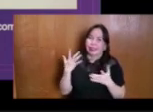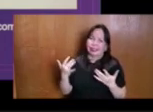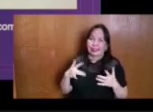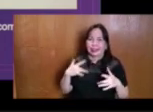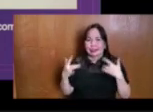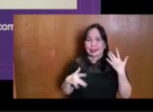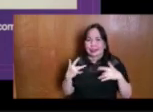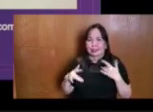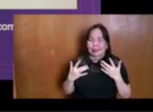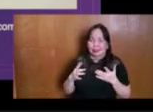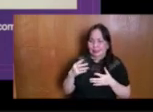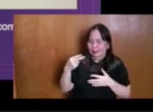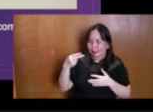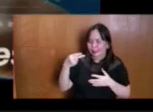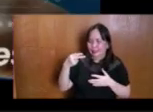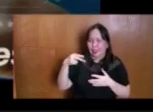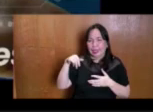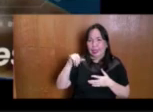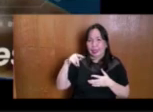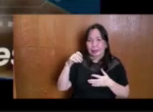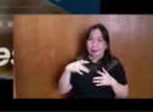the early part of the hype cycle.